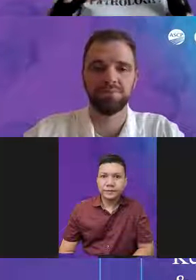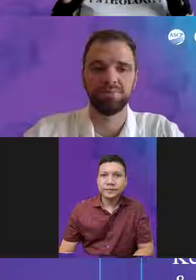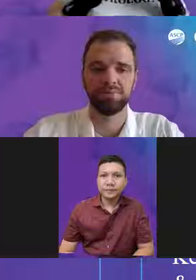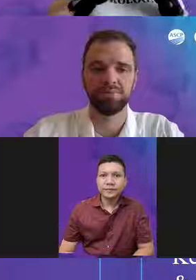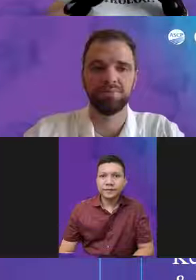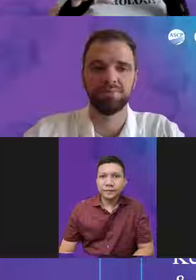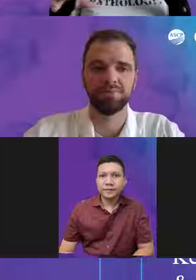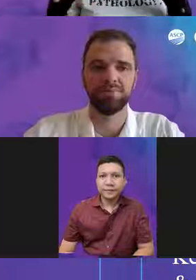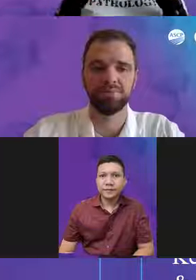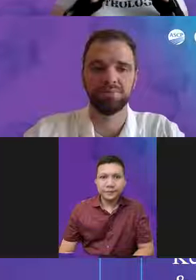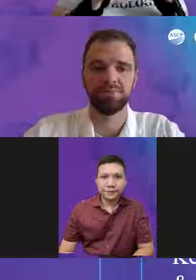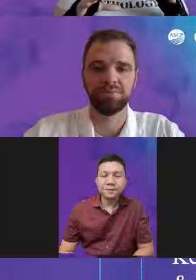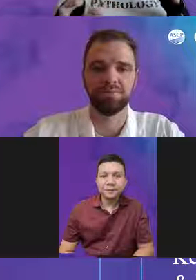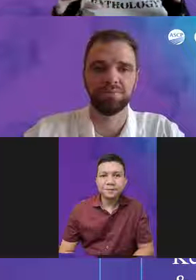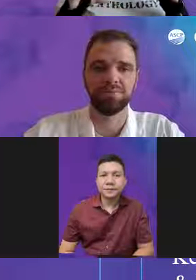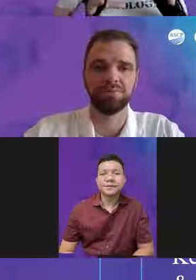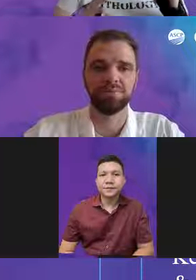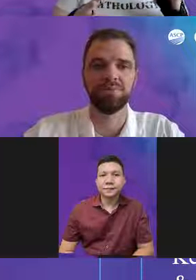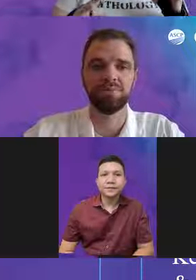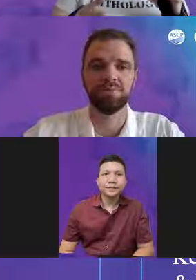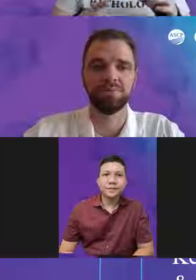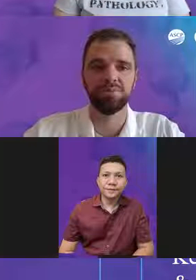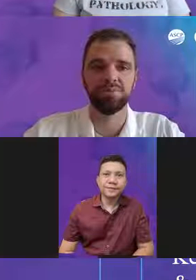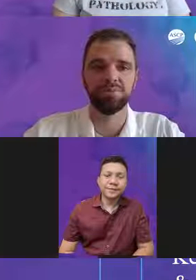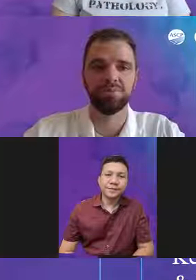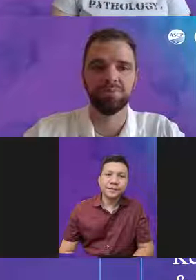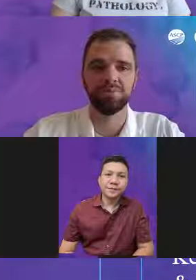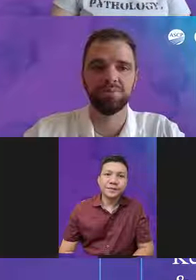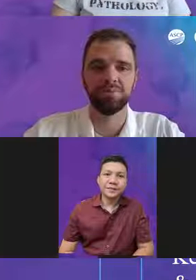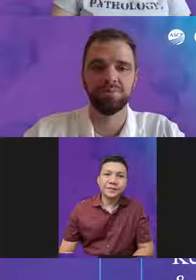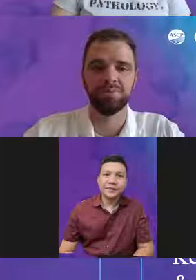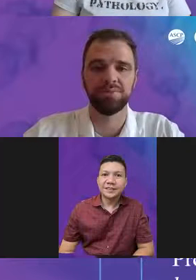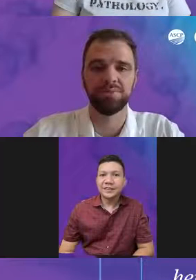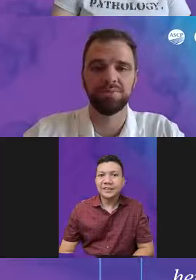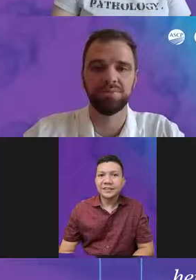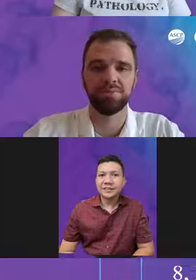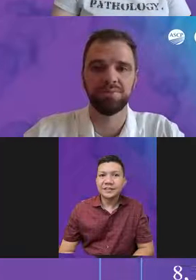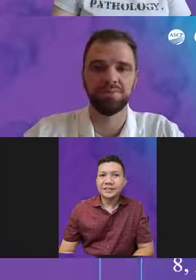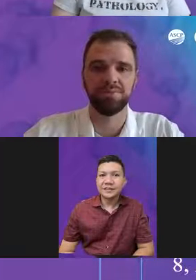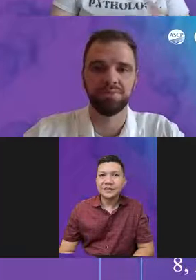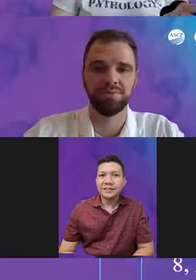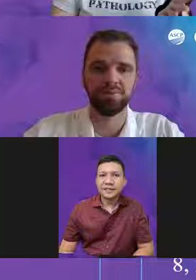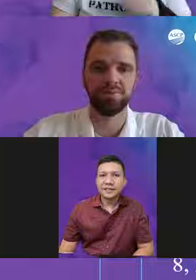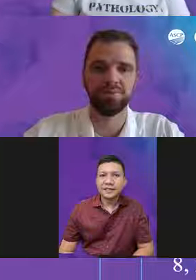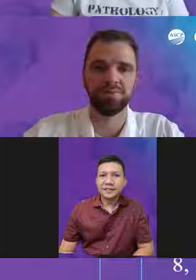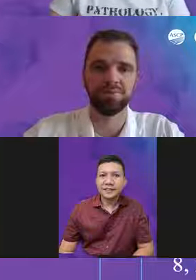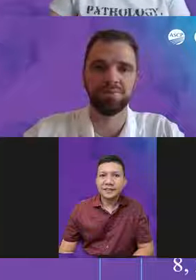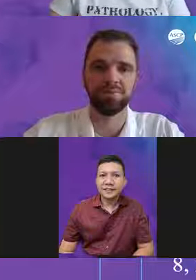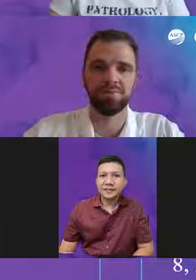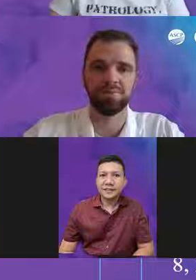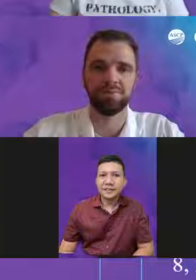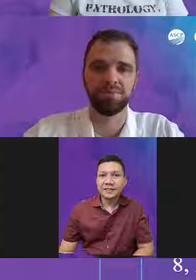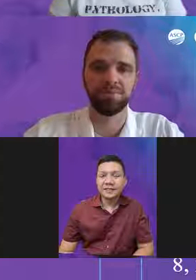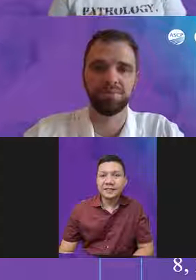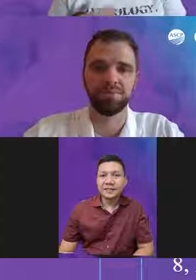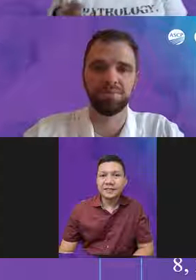of the cytoplasm, could almost look like a comet sometimes, you know? And so we're talking about, or we have been talking about,